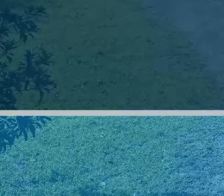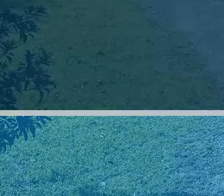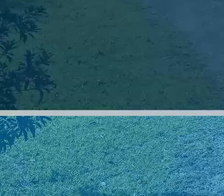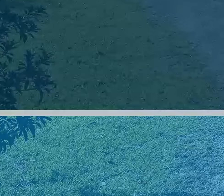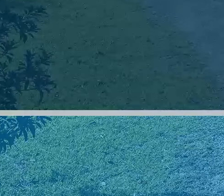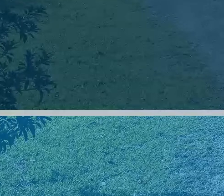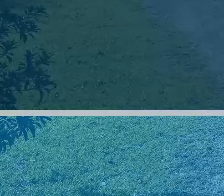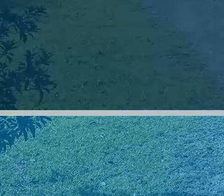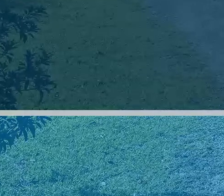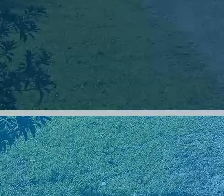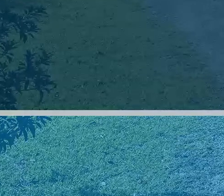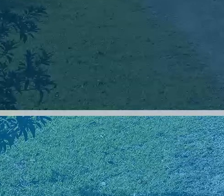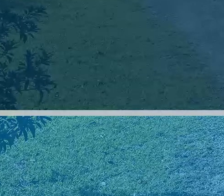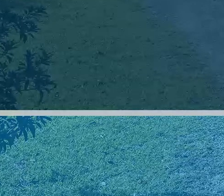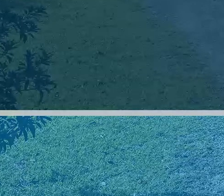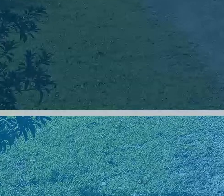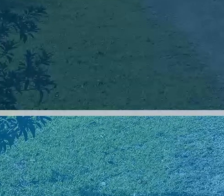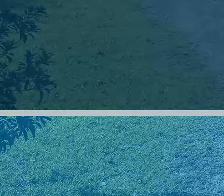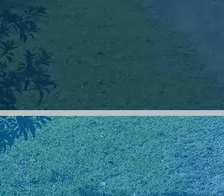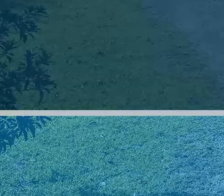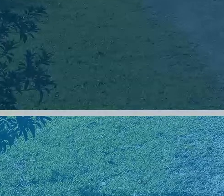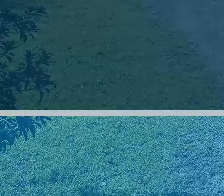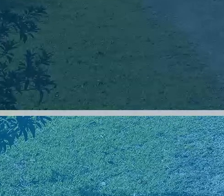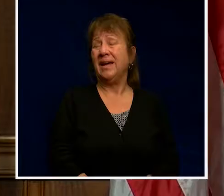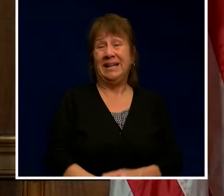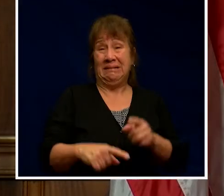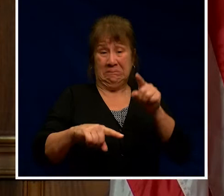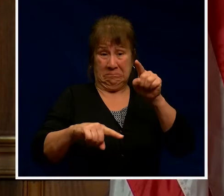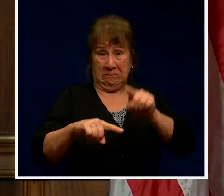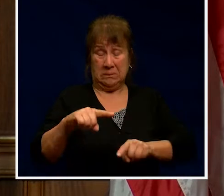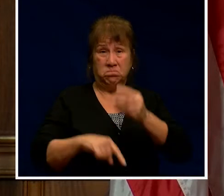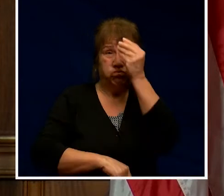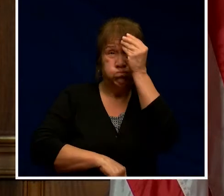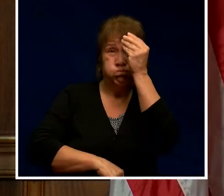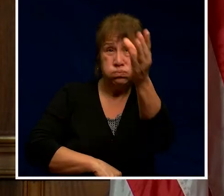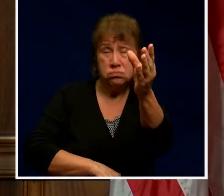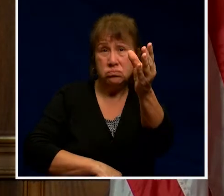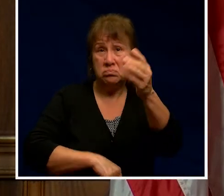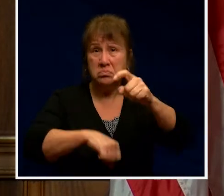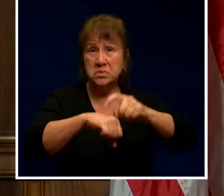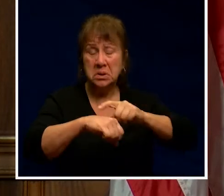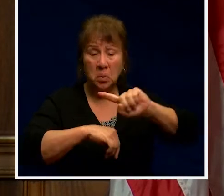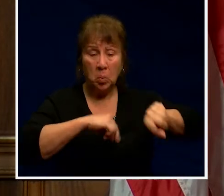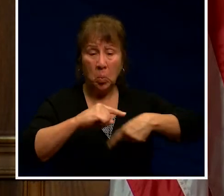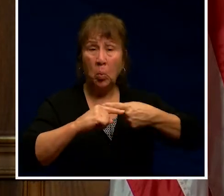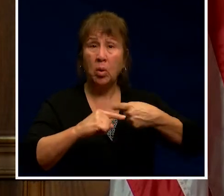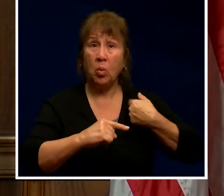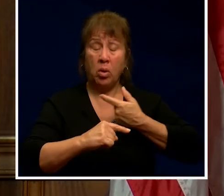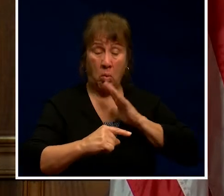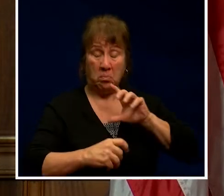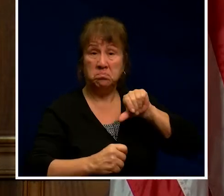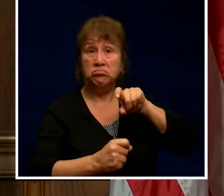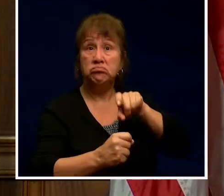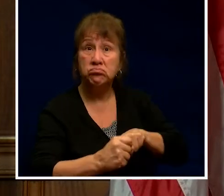FEMA give me a timeline for when my temporary housing unit will be available? We can't give a timeline. What we want to be is very realistic.